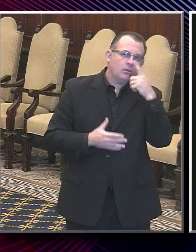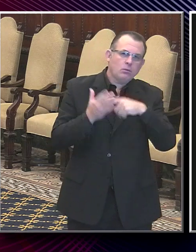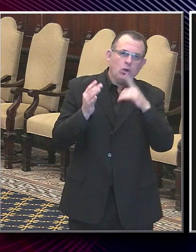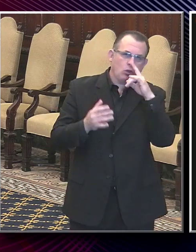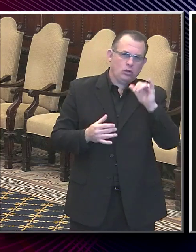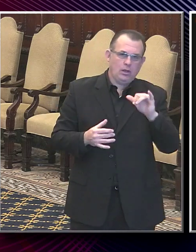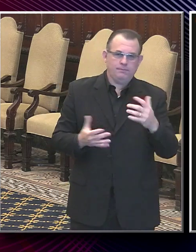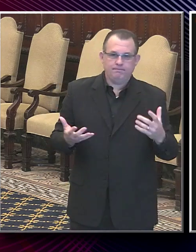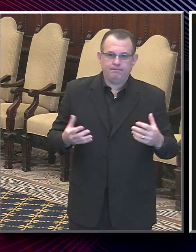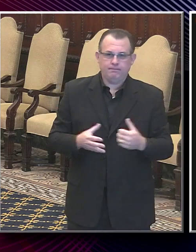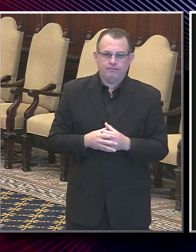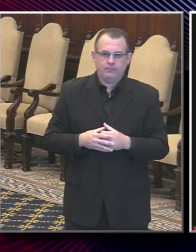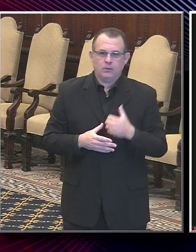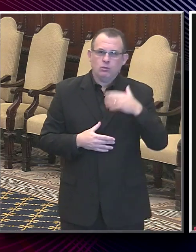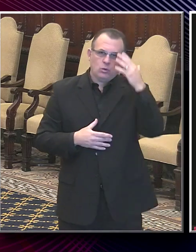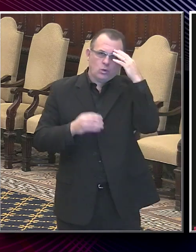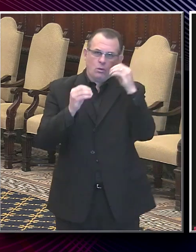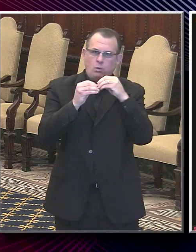Thank you.